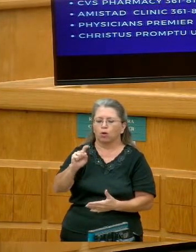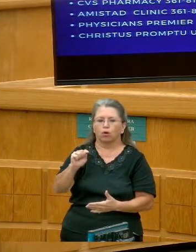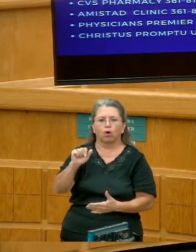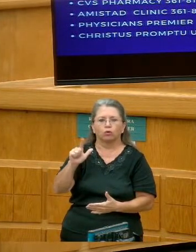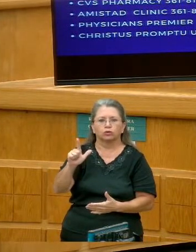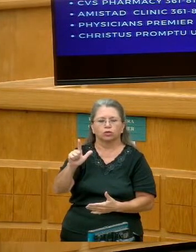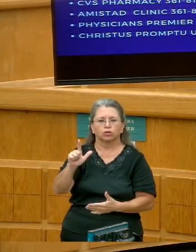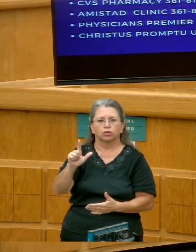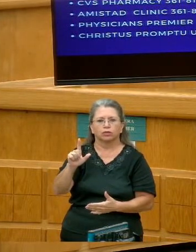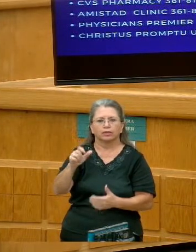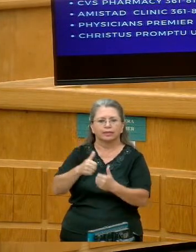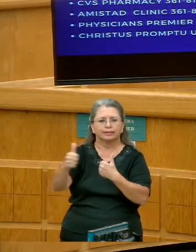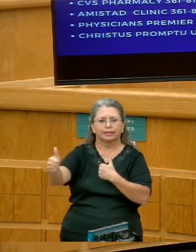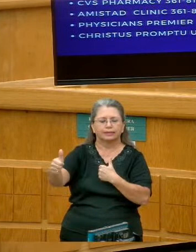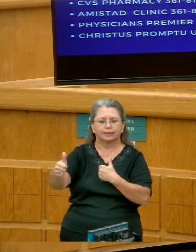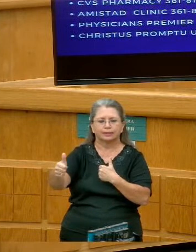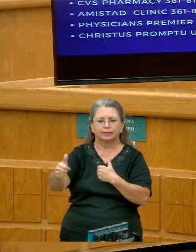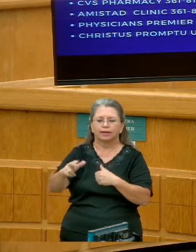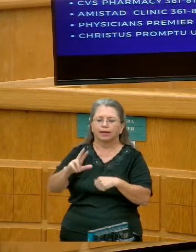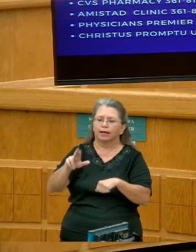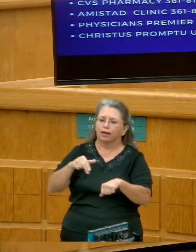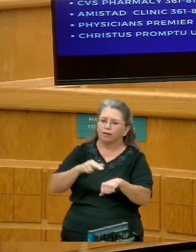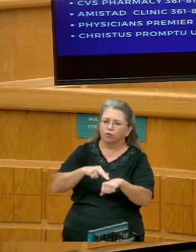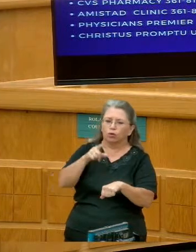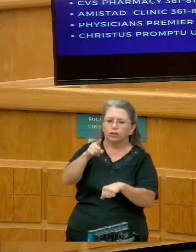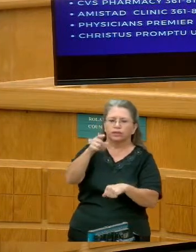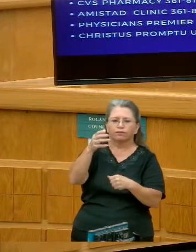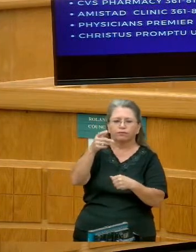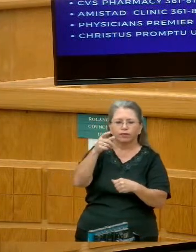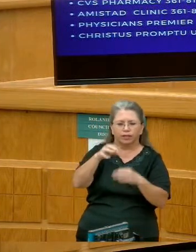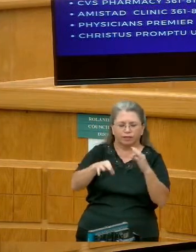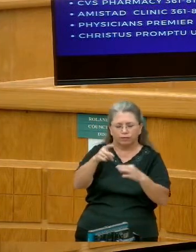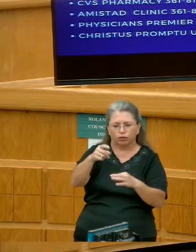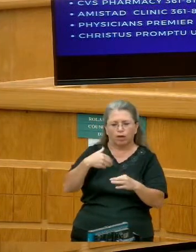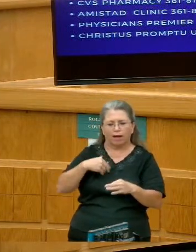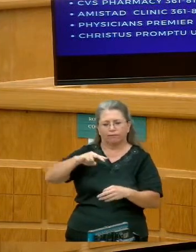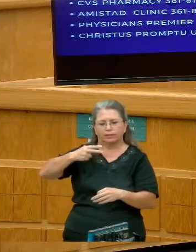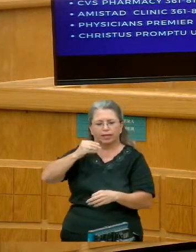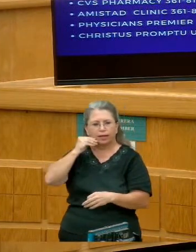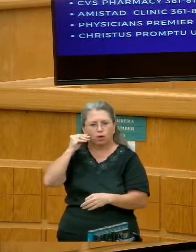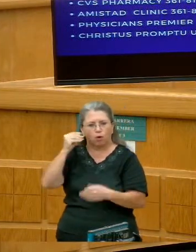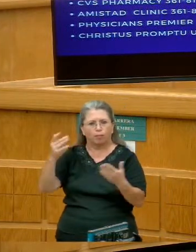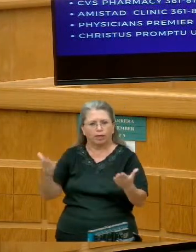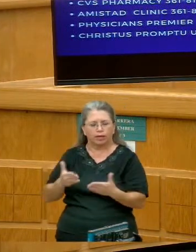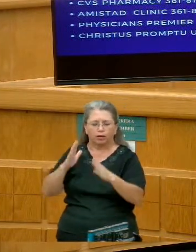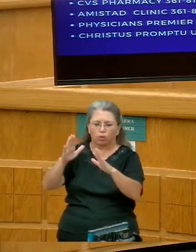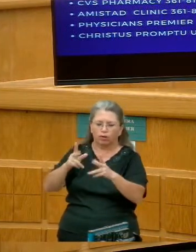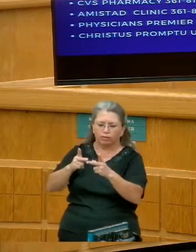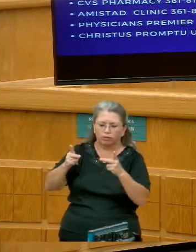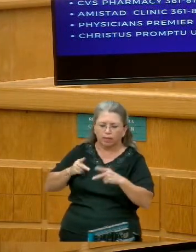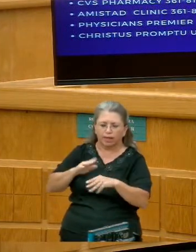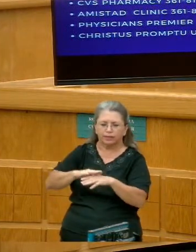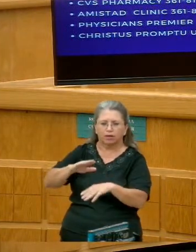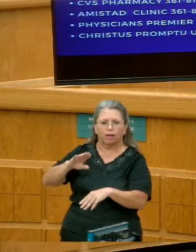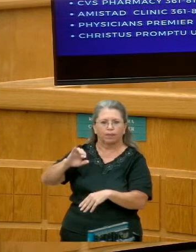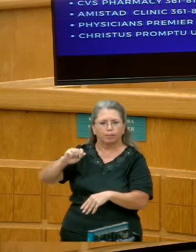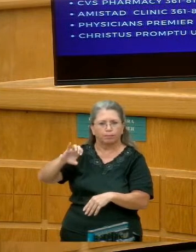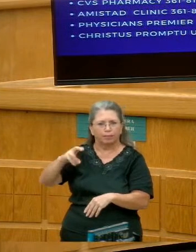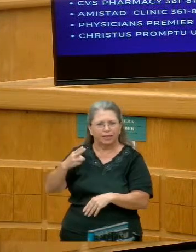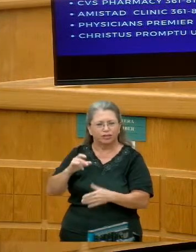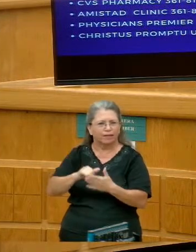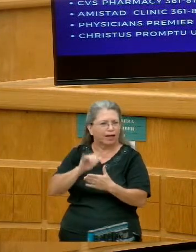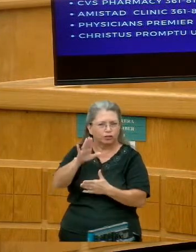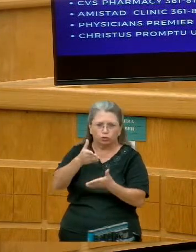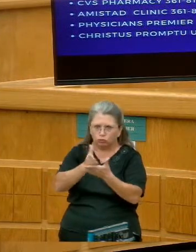Now, of course, if you have a home here and a wonderful place on the beach, that's your place. You have a right to be here. But if you're coming to day